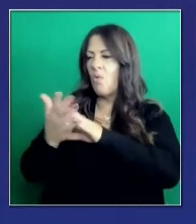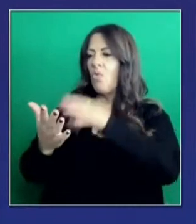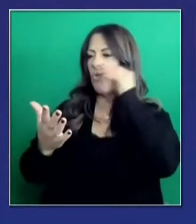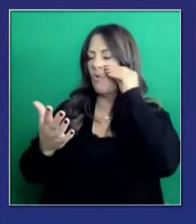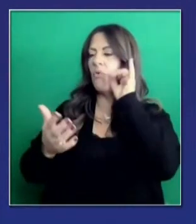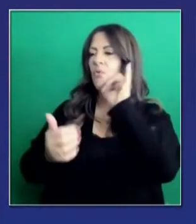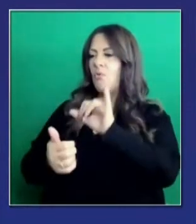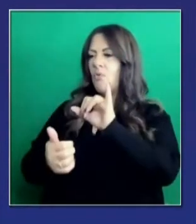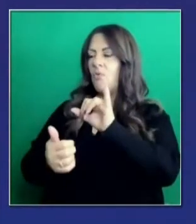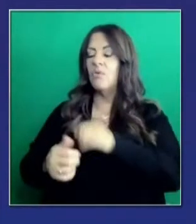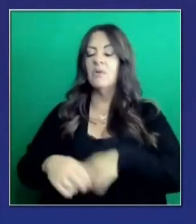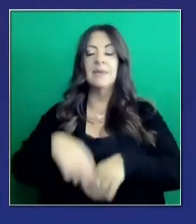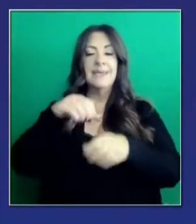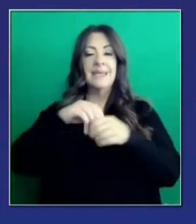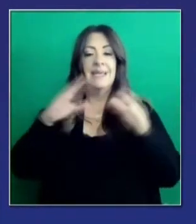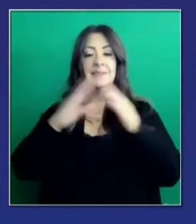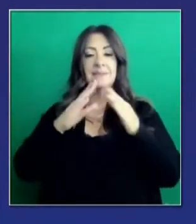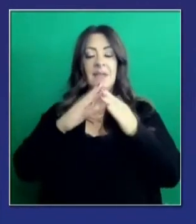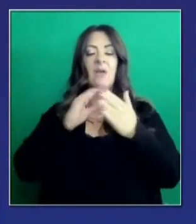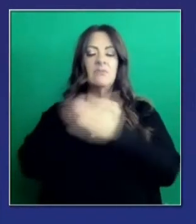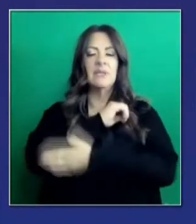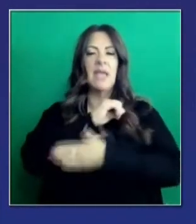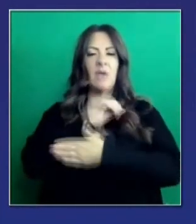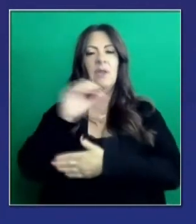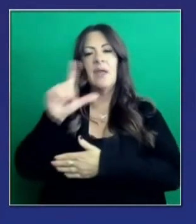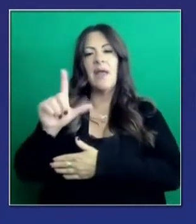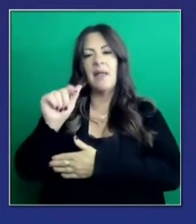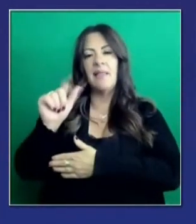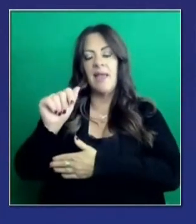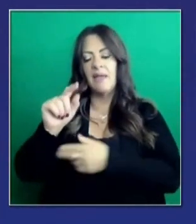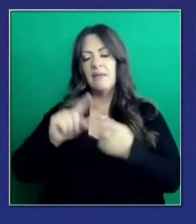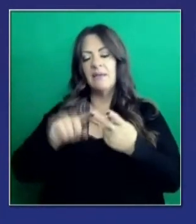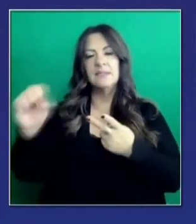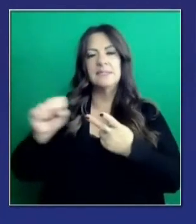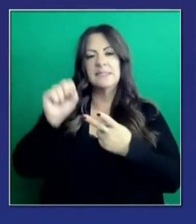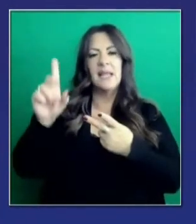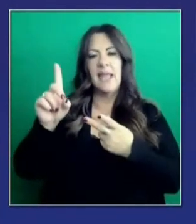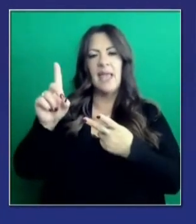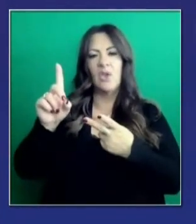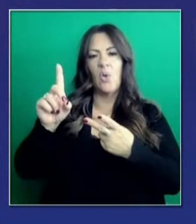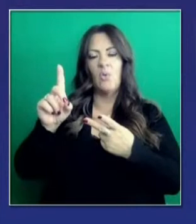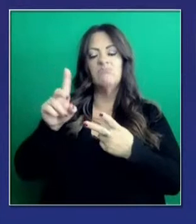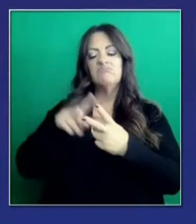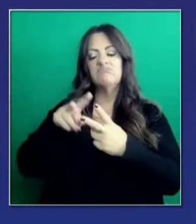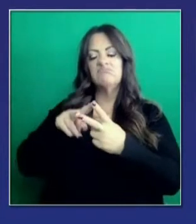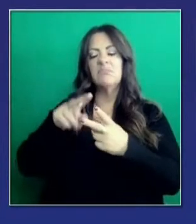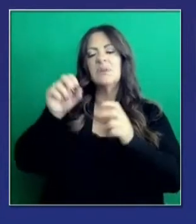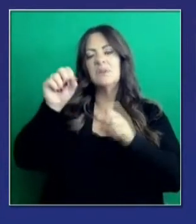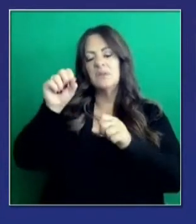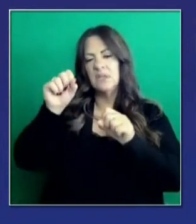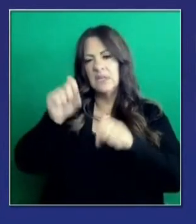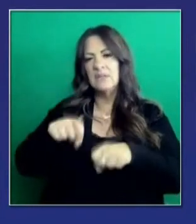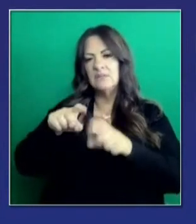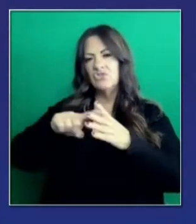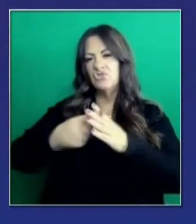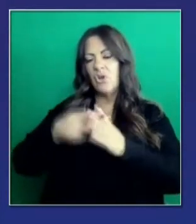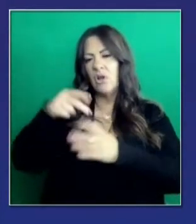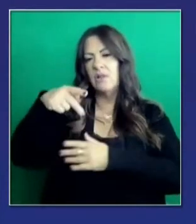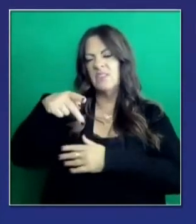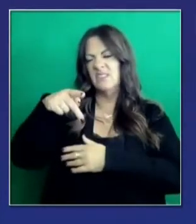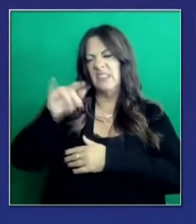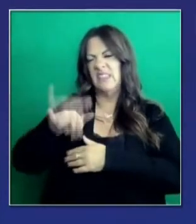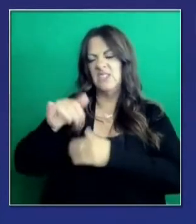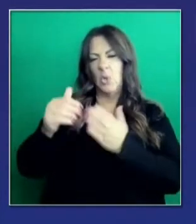it themselves, as well as San Diego, beginning to promote this pilot project. It started about a week ago down